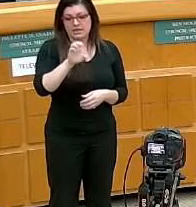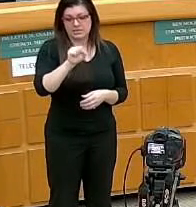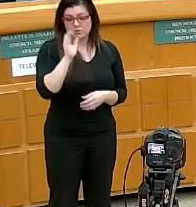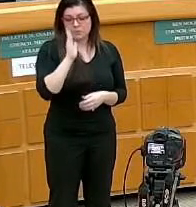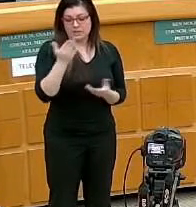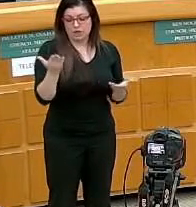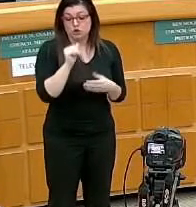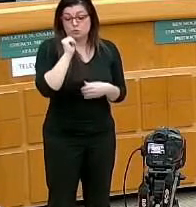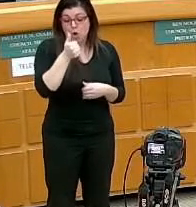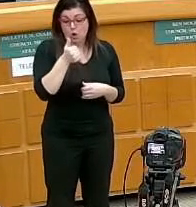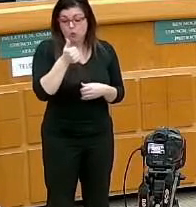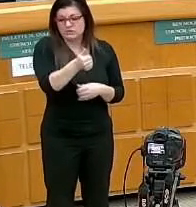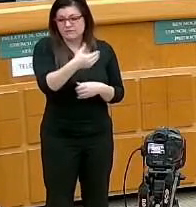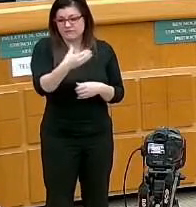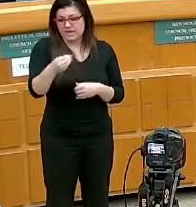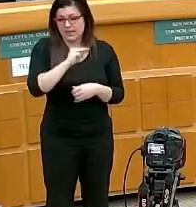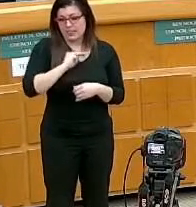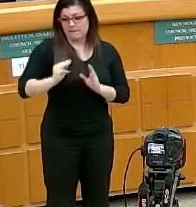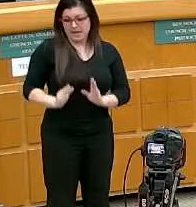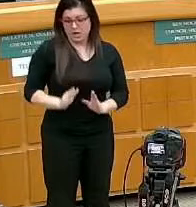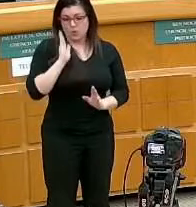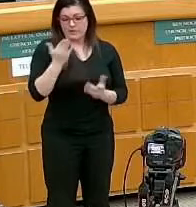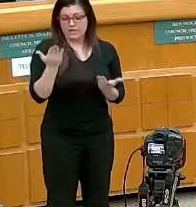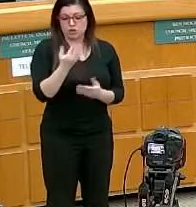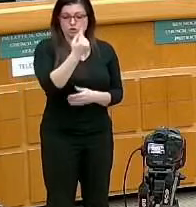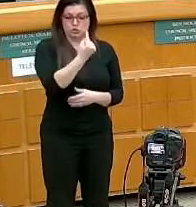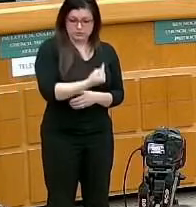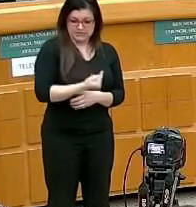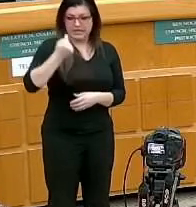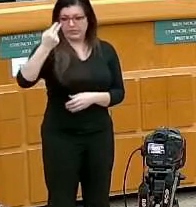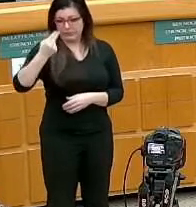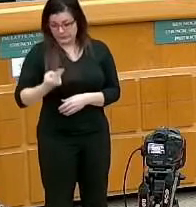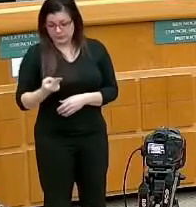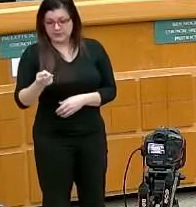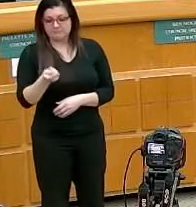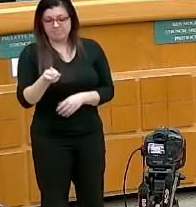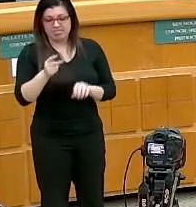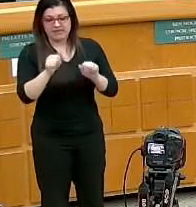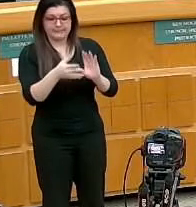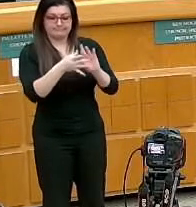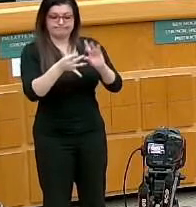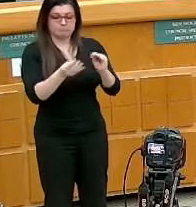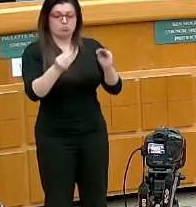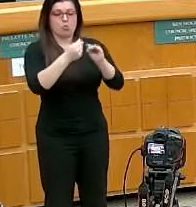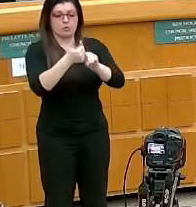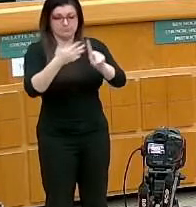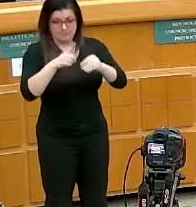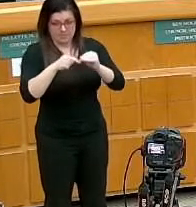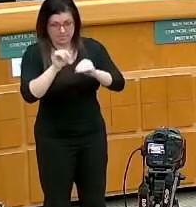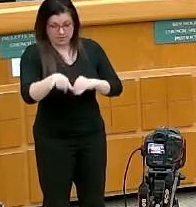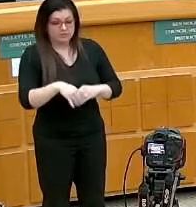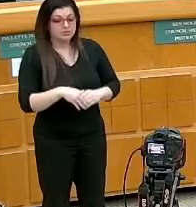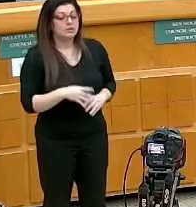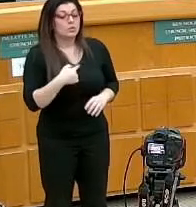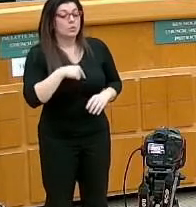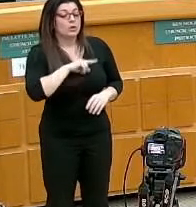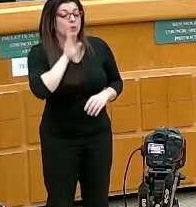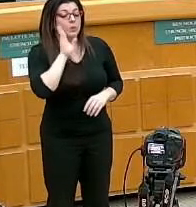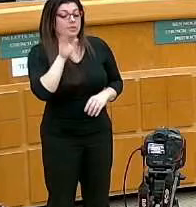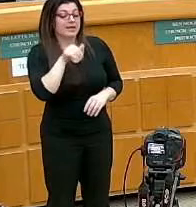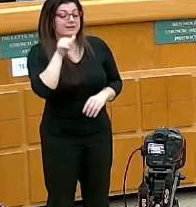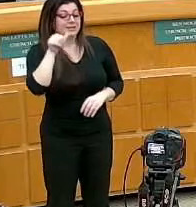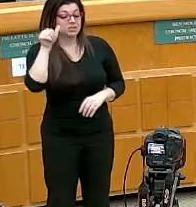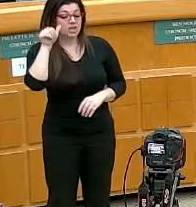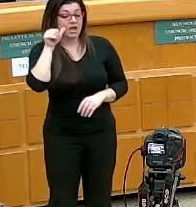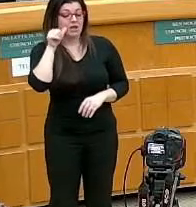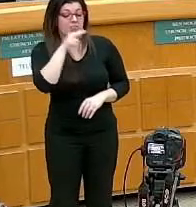Thursdays, and she can elaborate a little bit more tomorrow. We know last week the Hospital District Board of Directors held a